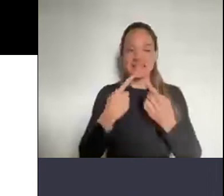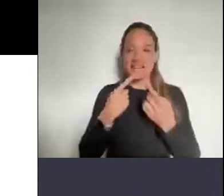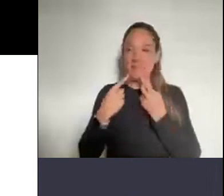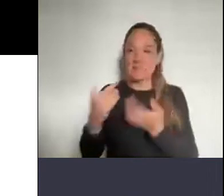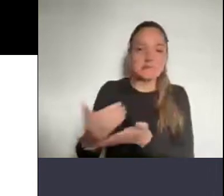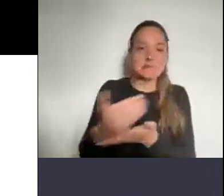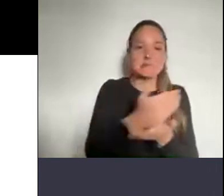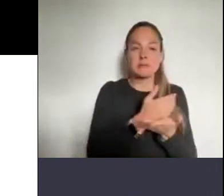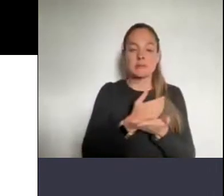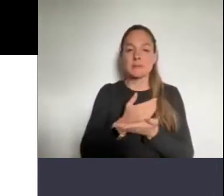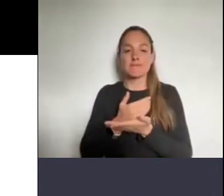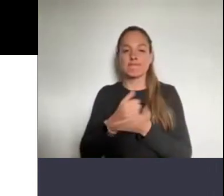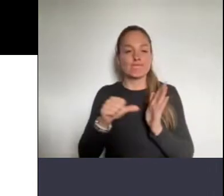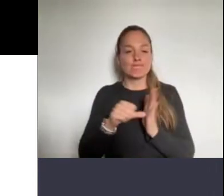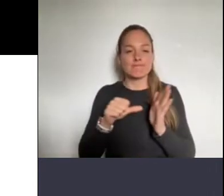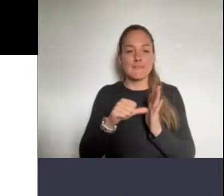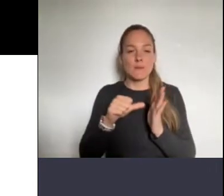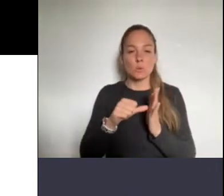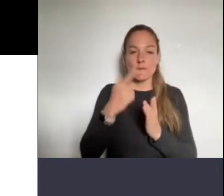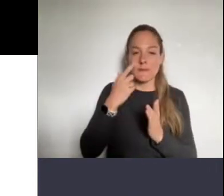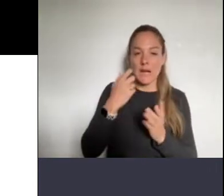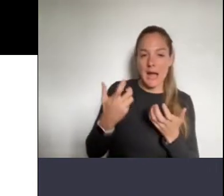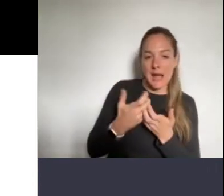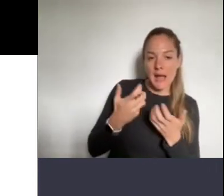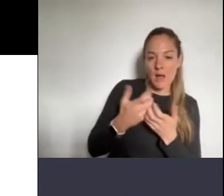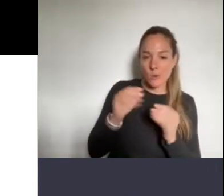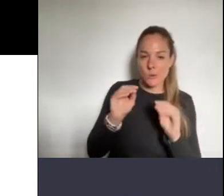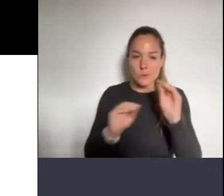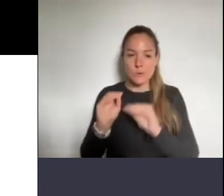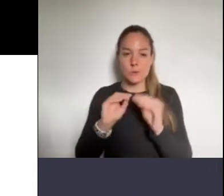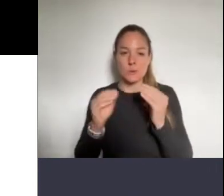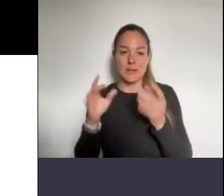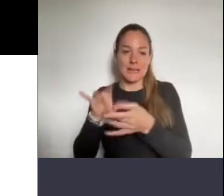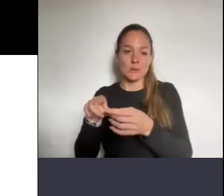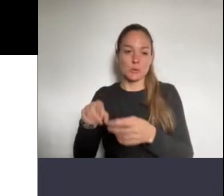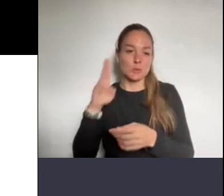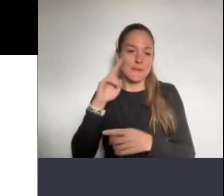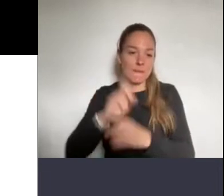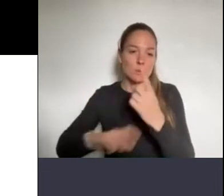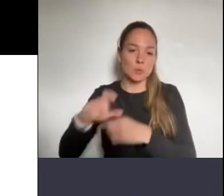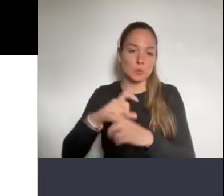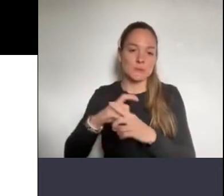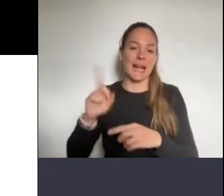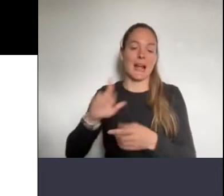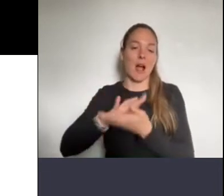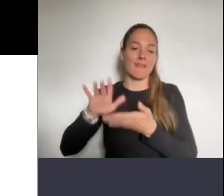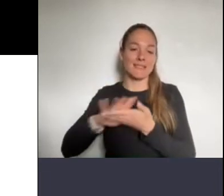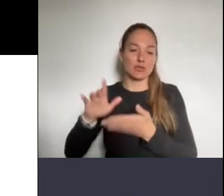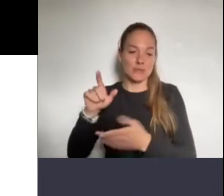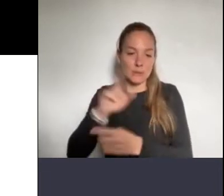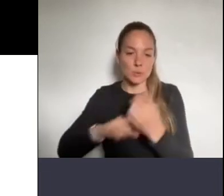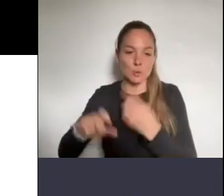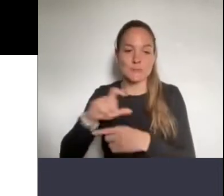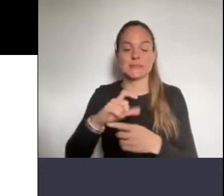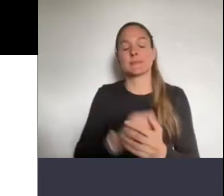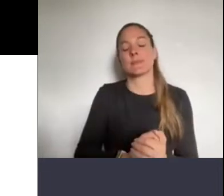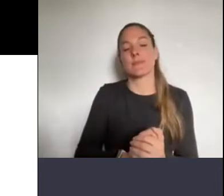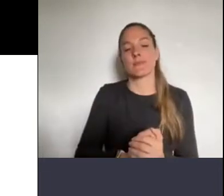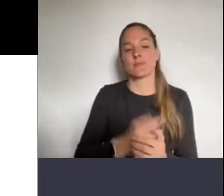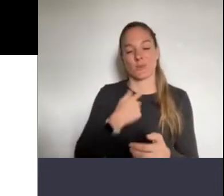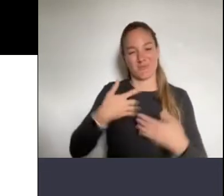healthy eating and portions across the deaf and hearing loss communities. So again, as I mentioned at the beginning of